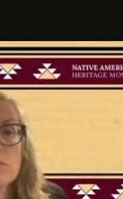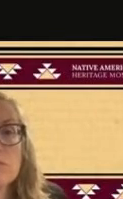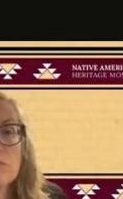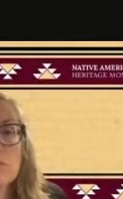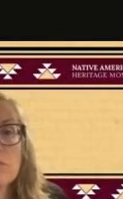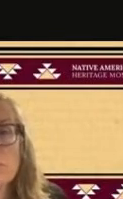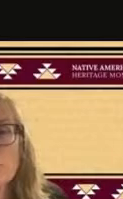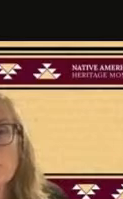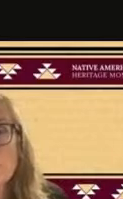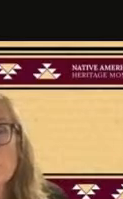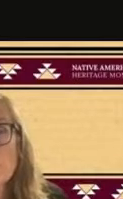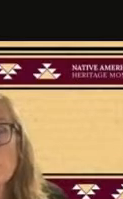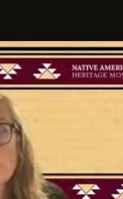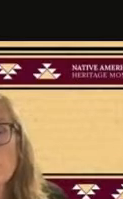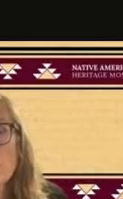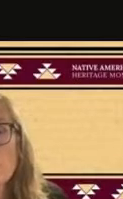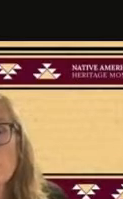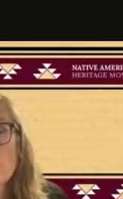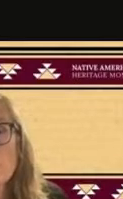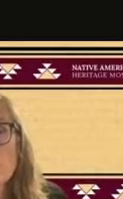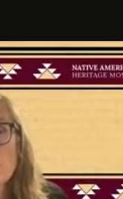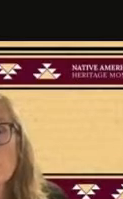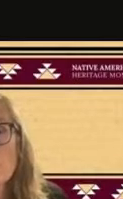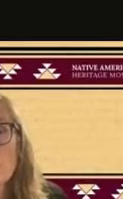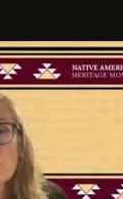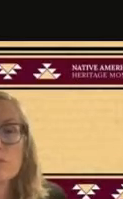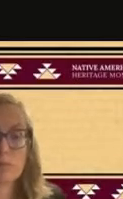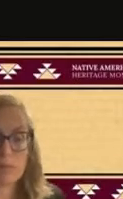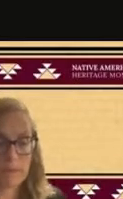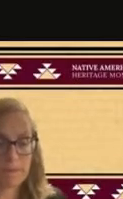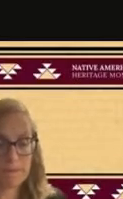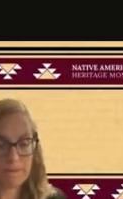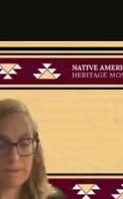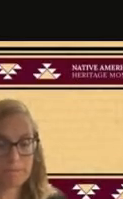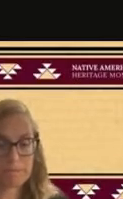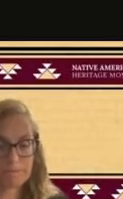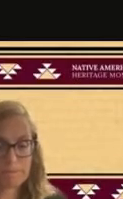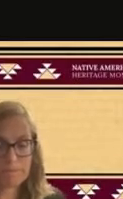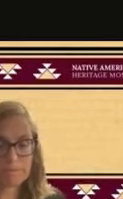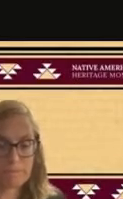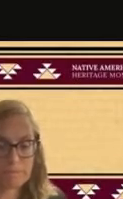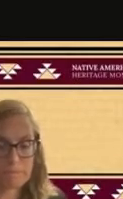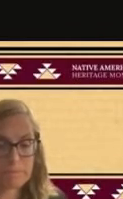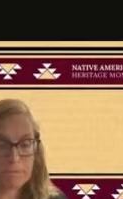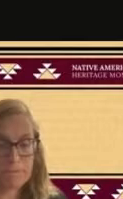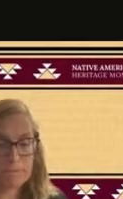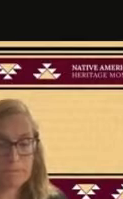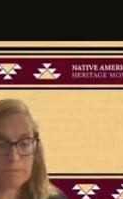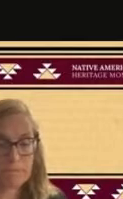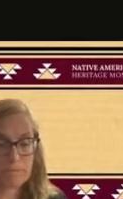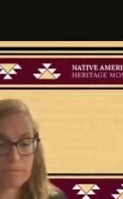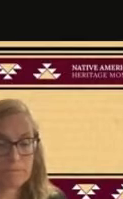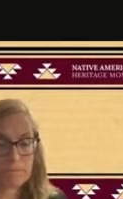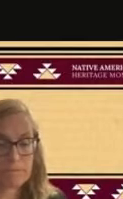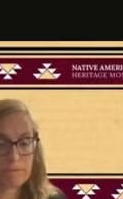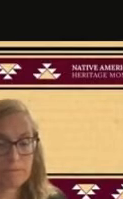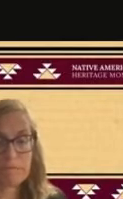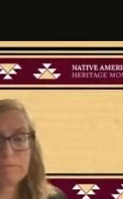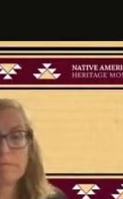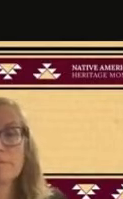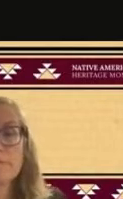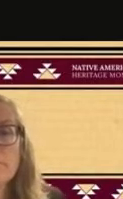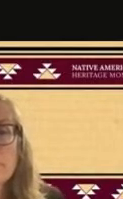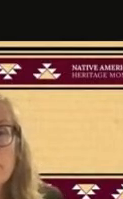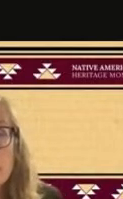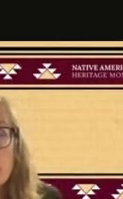little bit and come back to it at your next board meeting as a very short agenda item, I think we could do that too. What we're looking for really